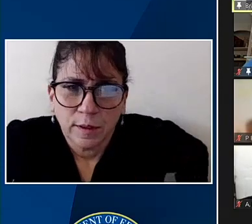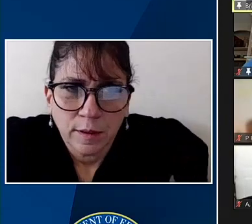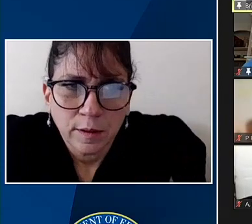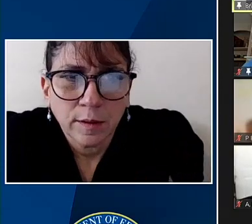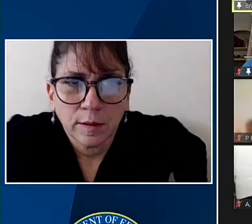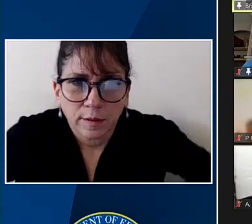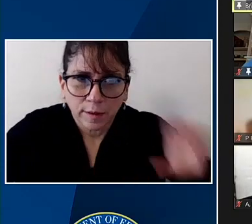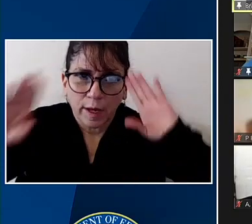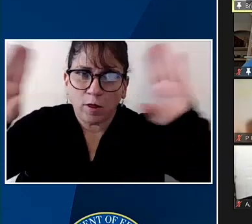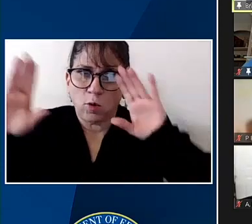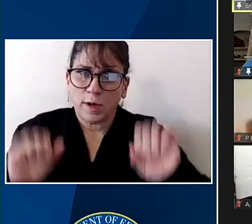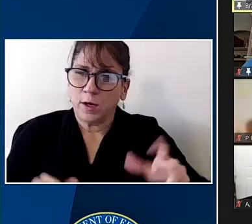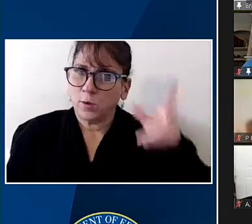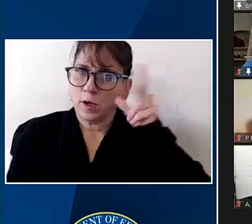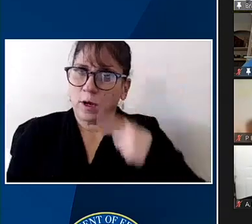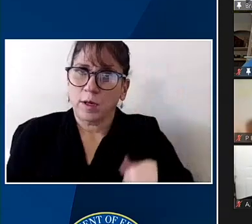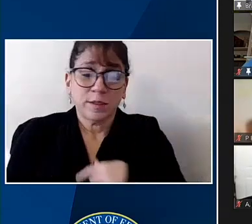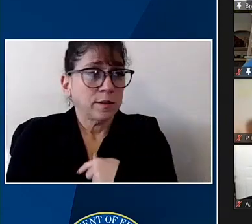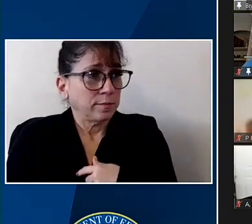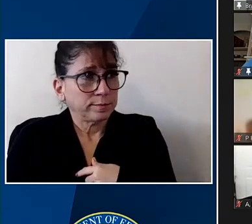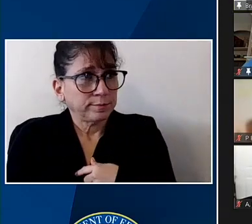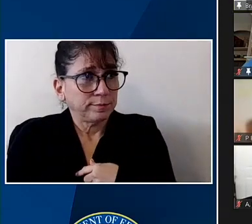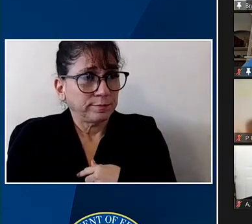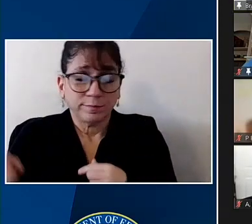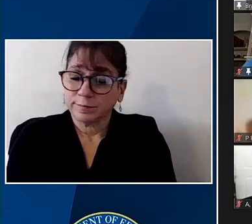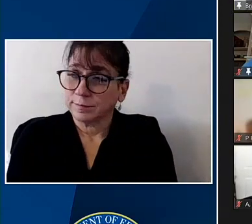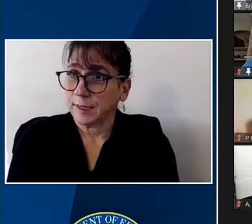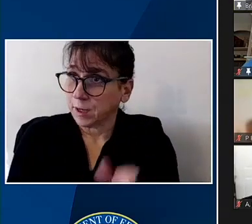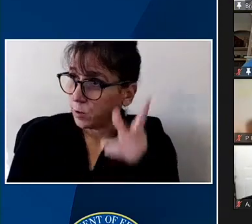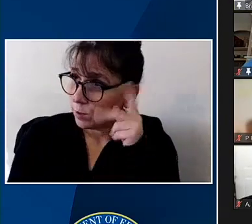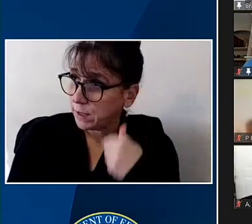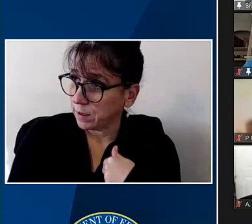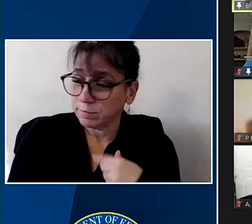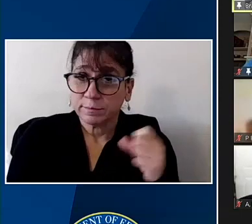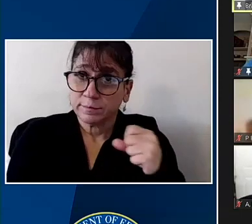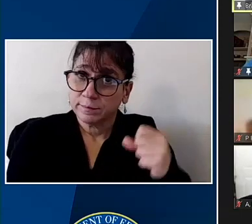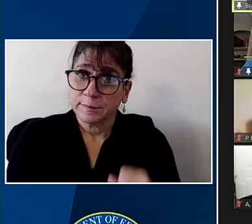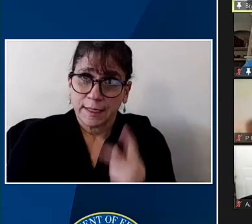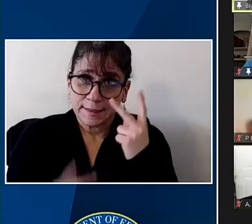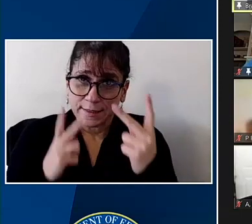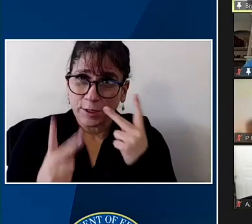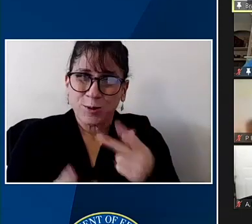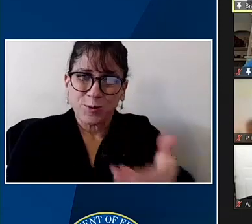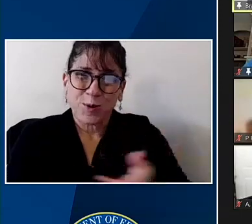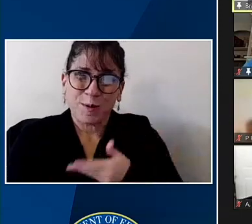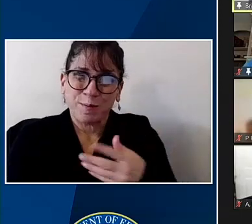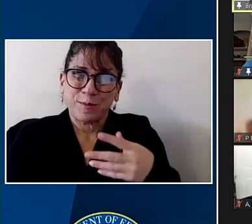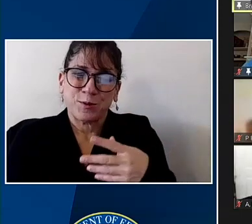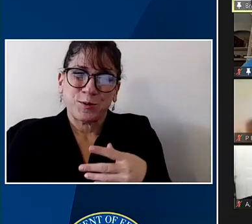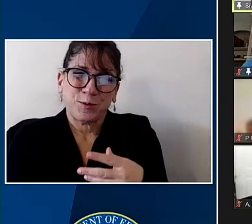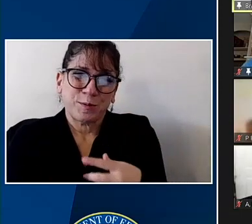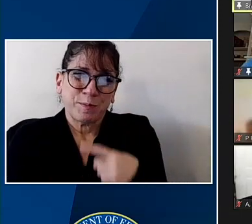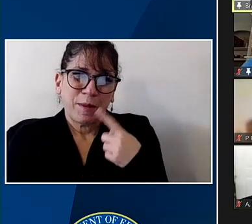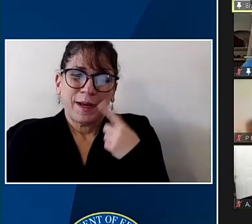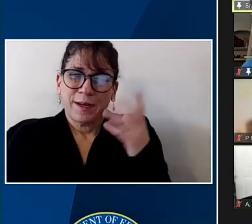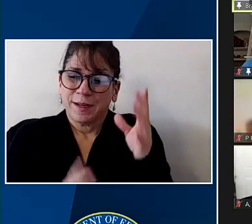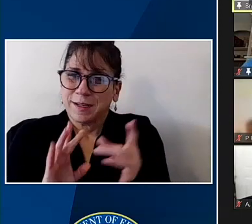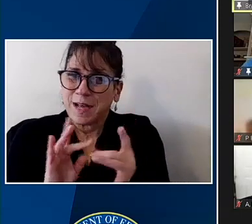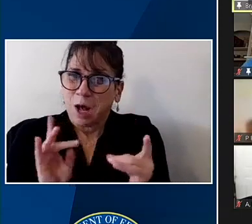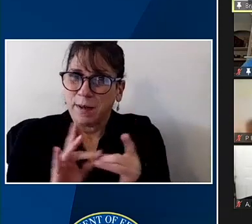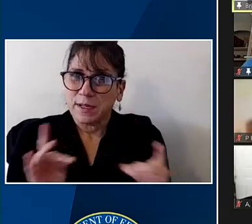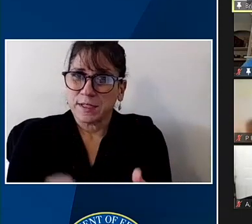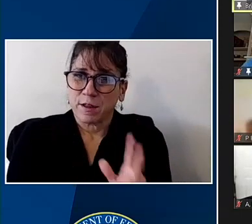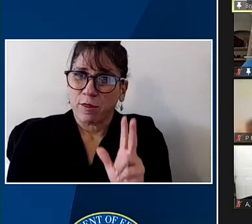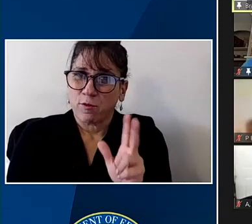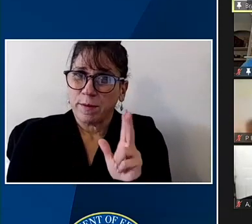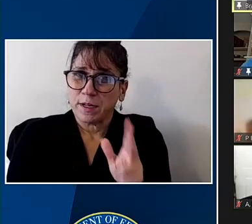us? Yes, I can. Can you Excellent. Hear me? Yep, we can hear you and we can see you. Welcome to public comment. You'll have 3 minutes to address the committee,